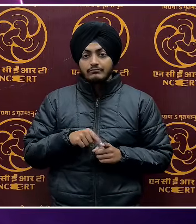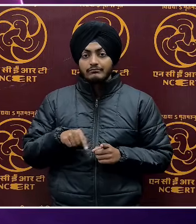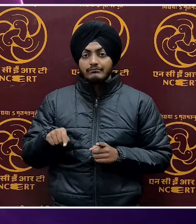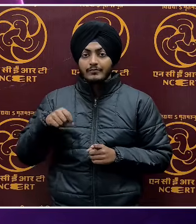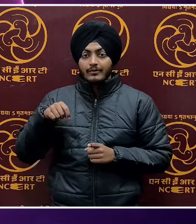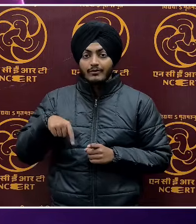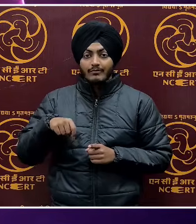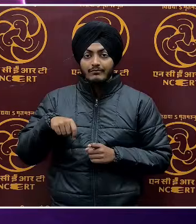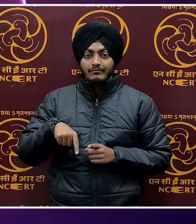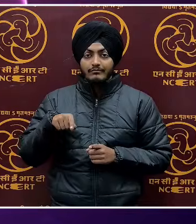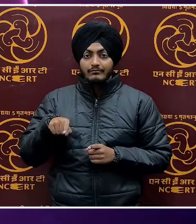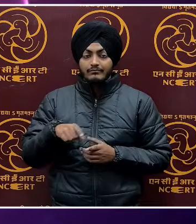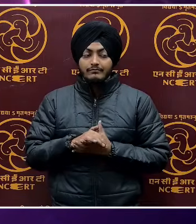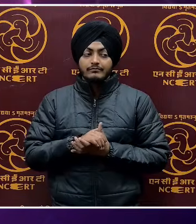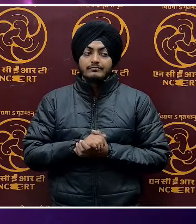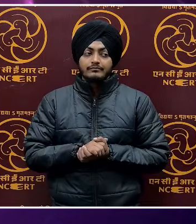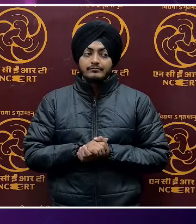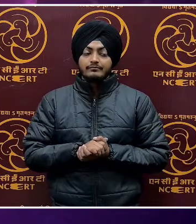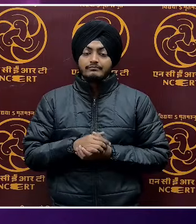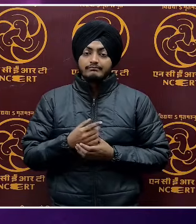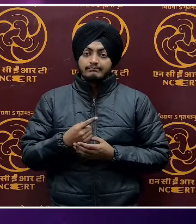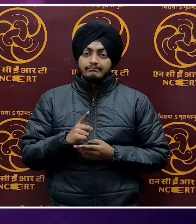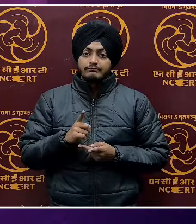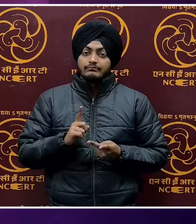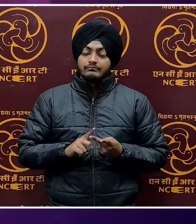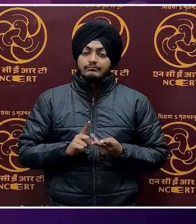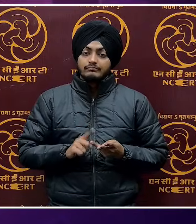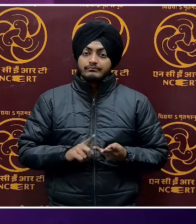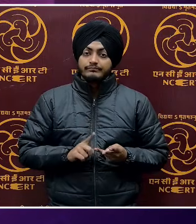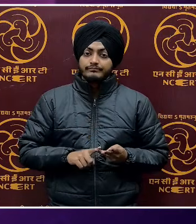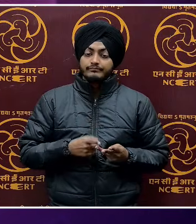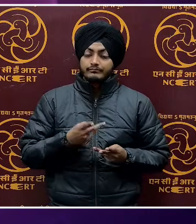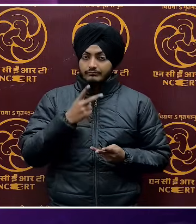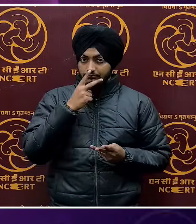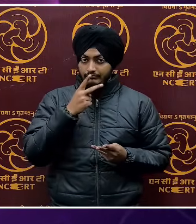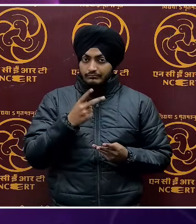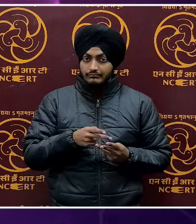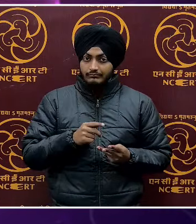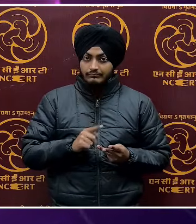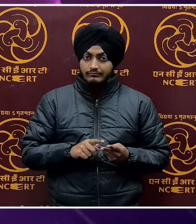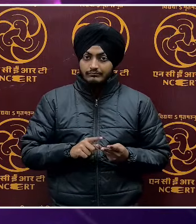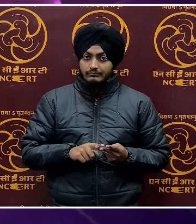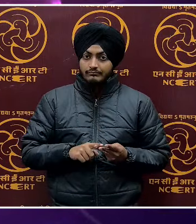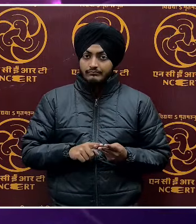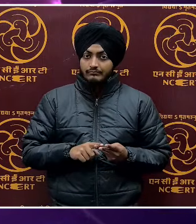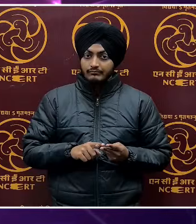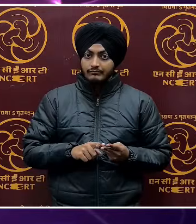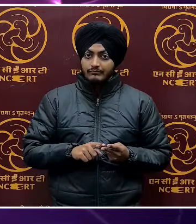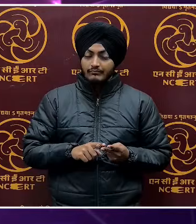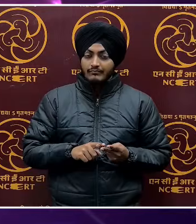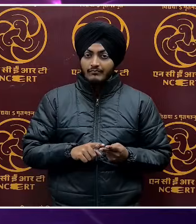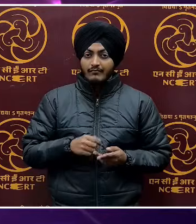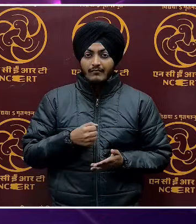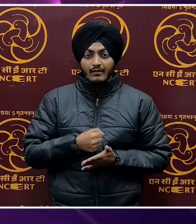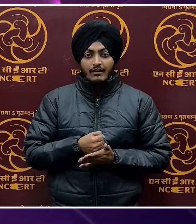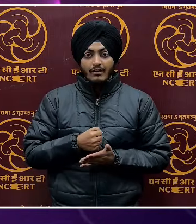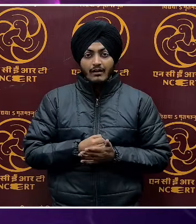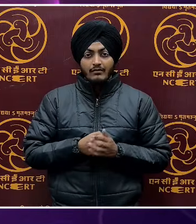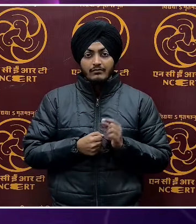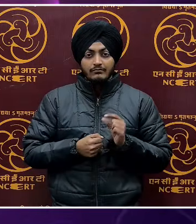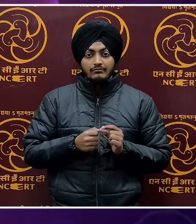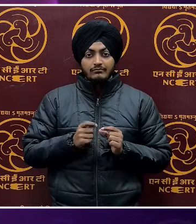will form in drops, right? Next one you can see here. It's wheat. Of course, there